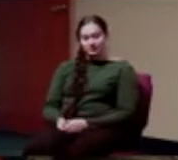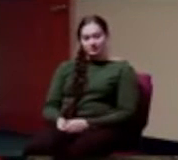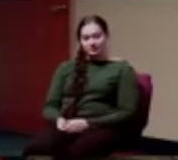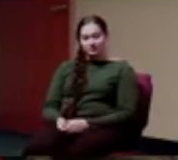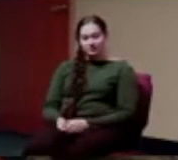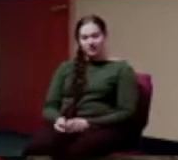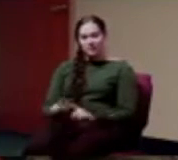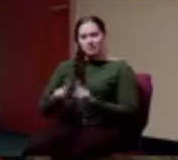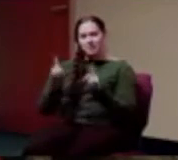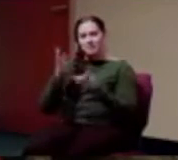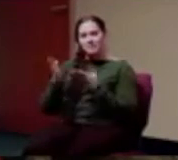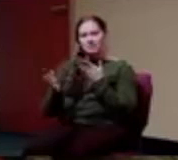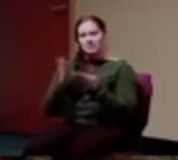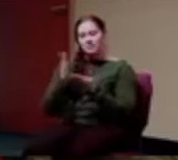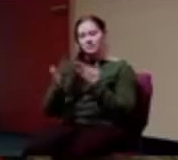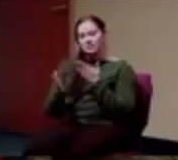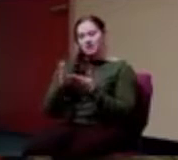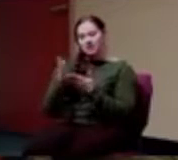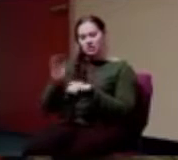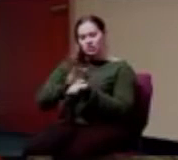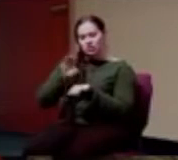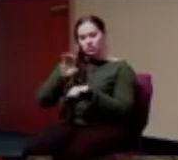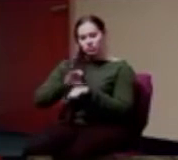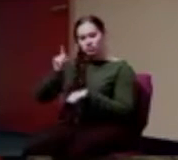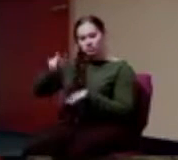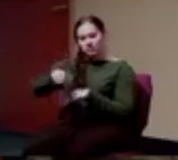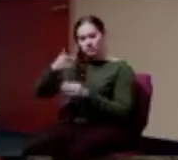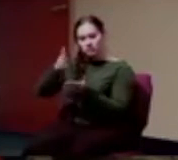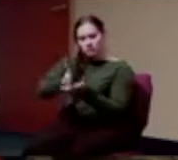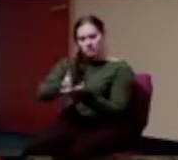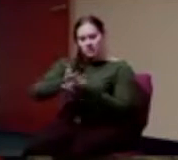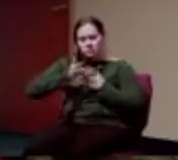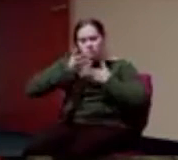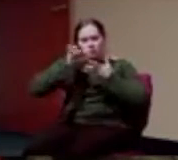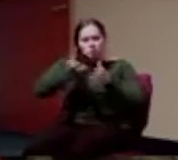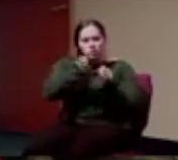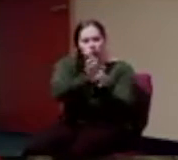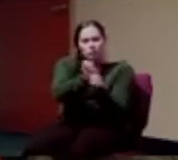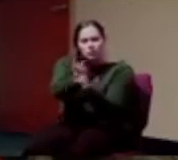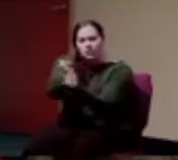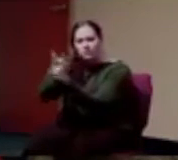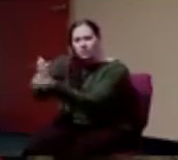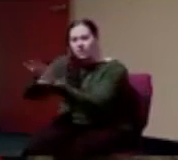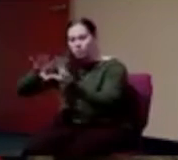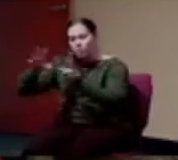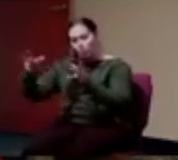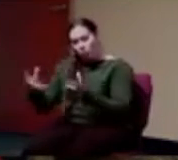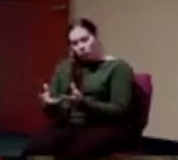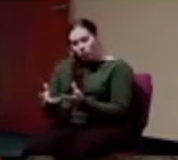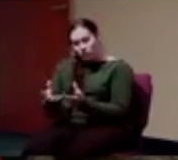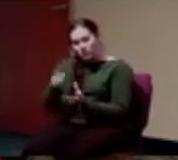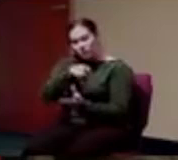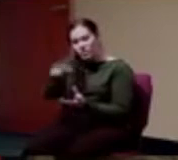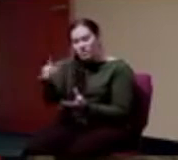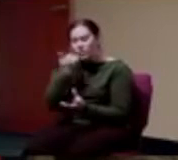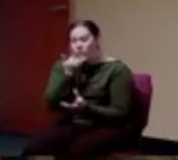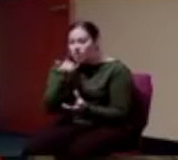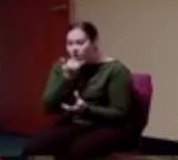But maybe the church needs to stop screaming at the world what they're doing wrong and need to start doing something about